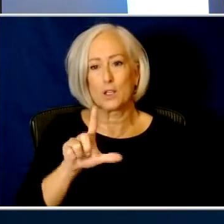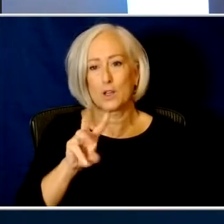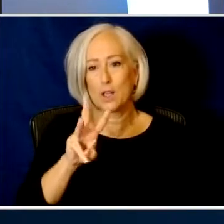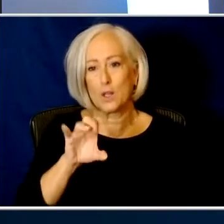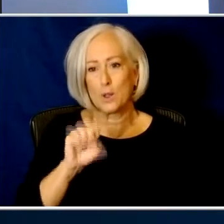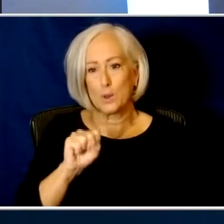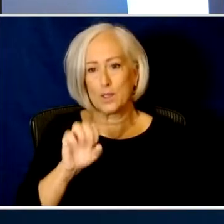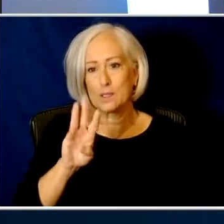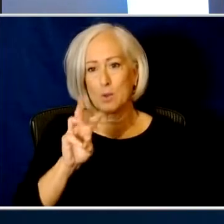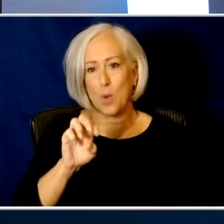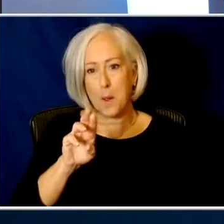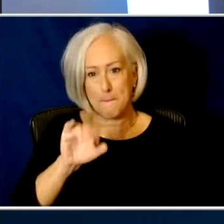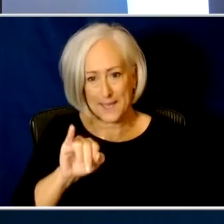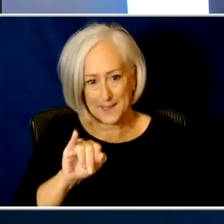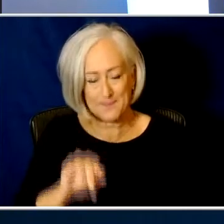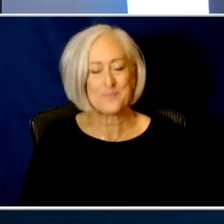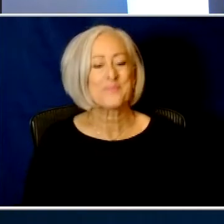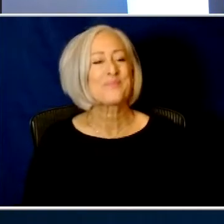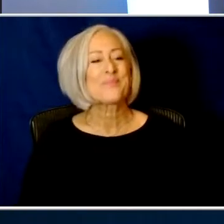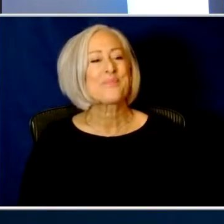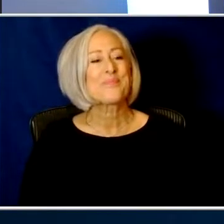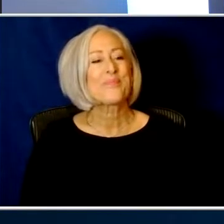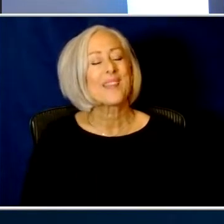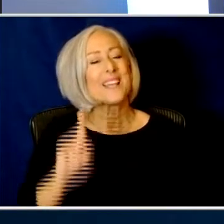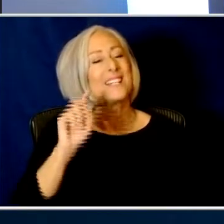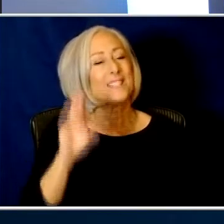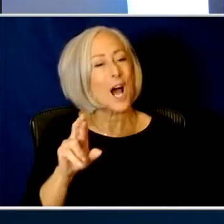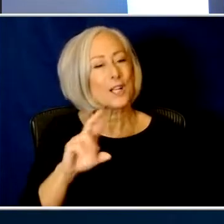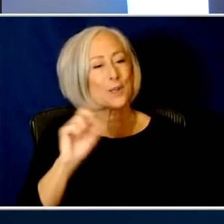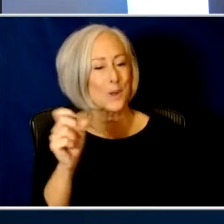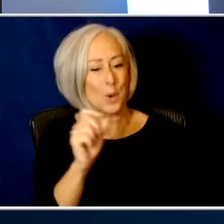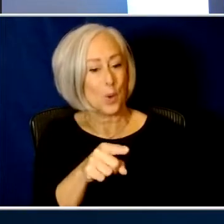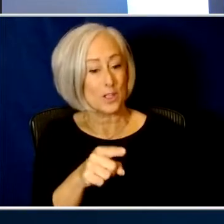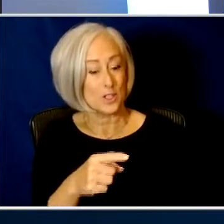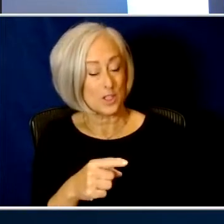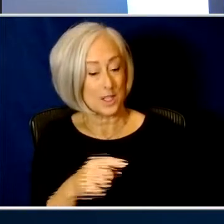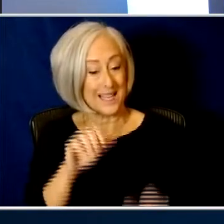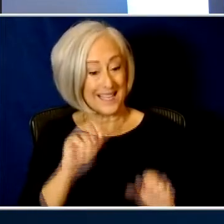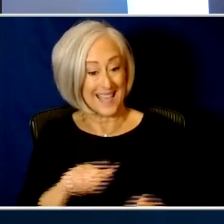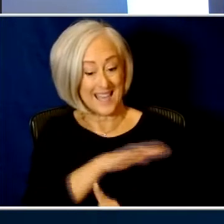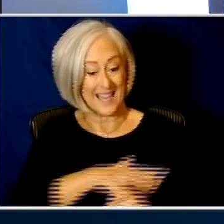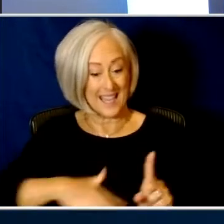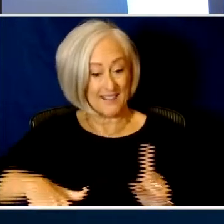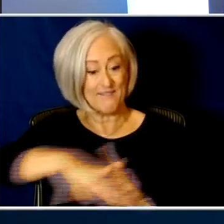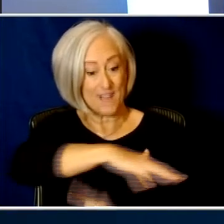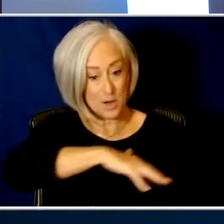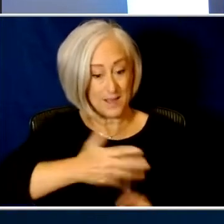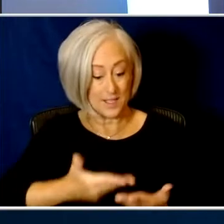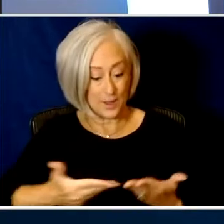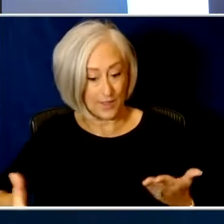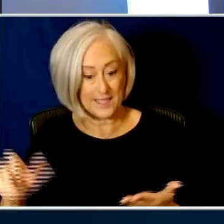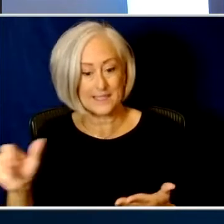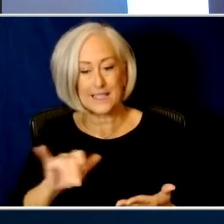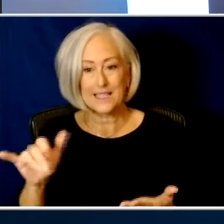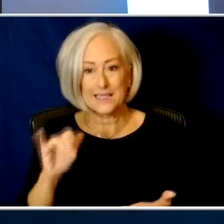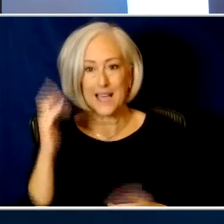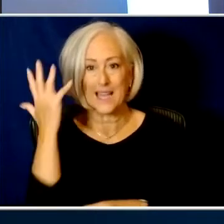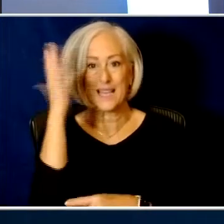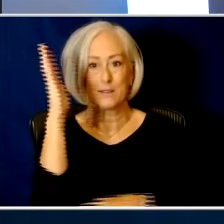Please. Okay, so Doctor, I have a question. Juan wants to know, can environmental factors like deforestation and